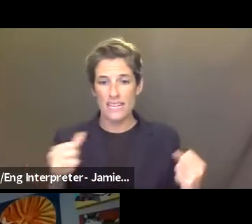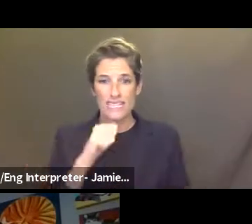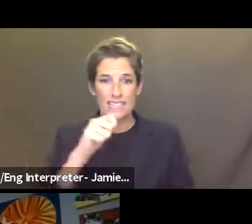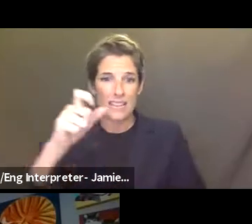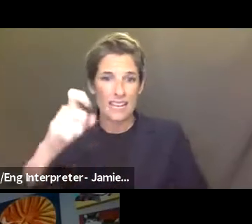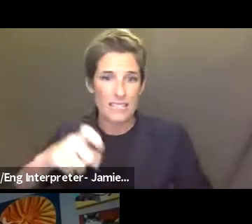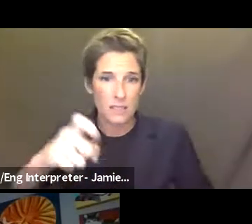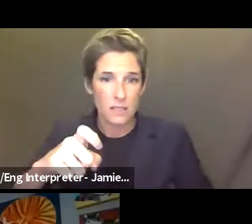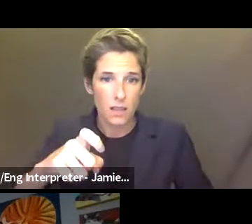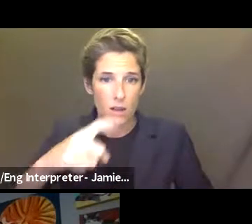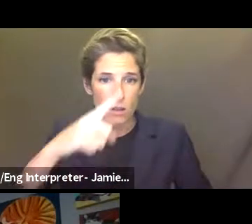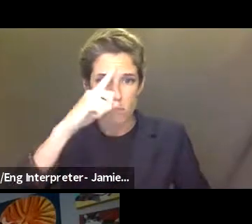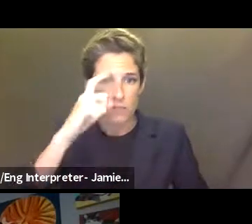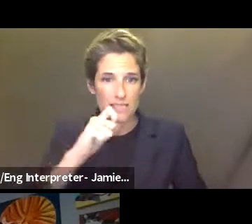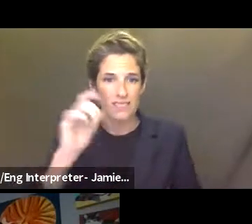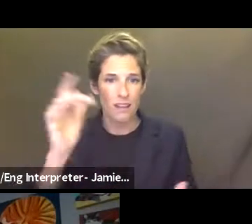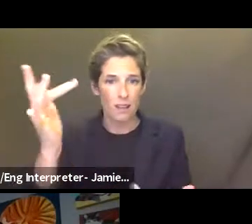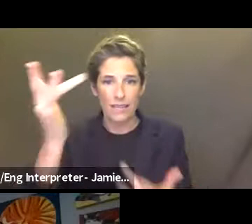illness.